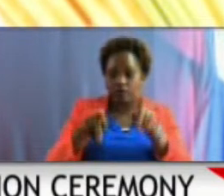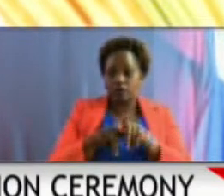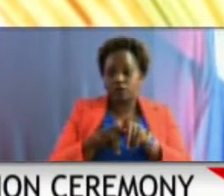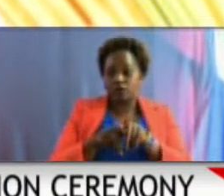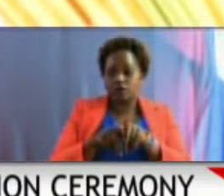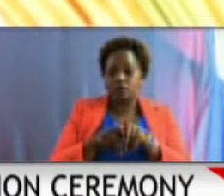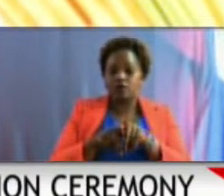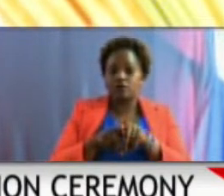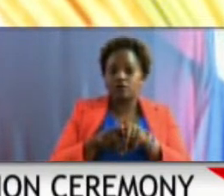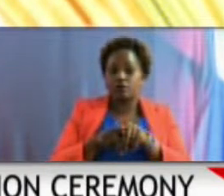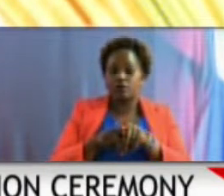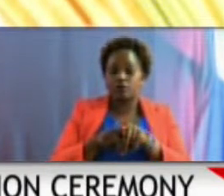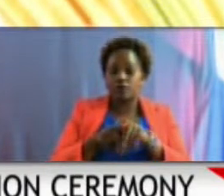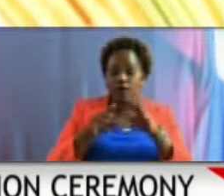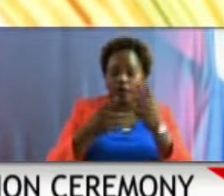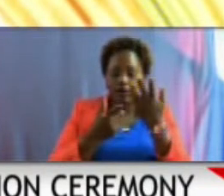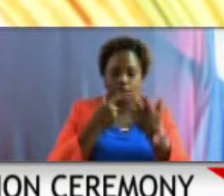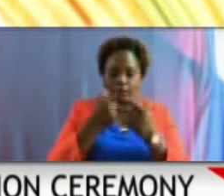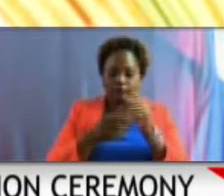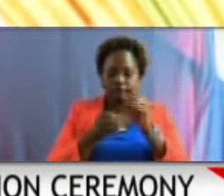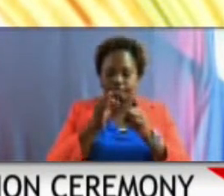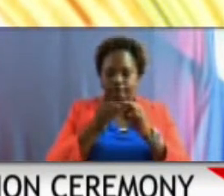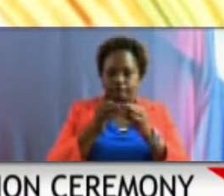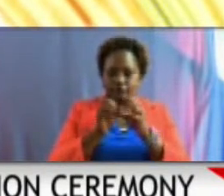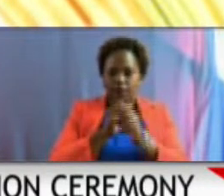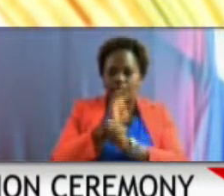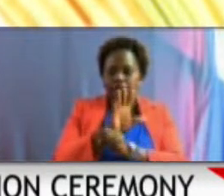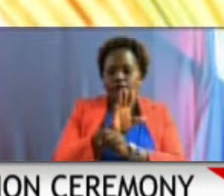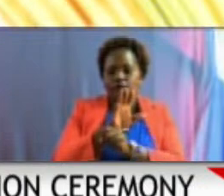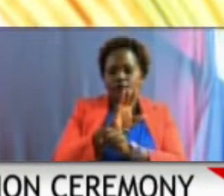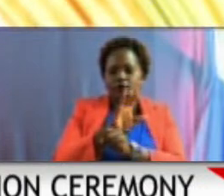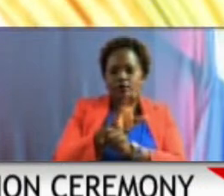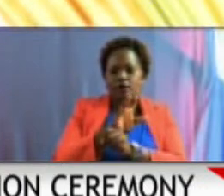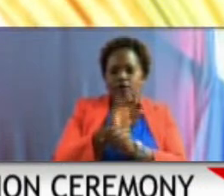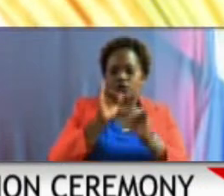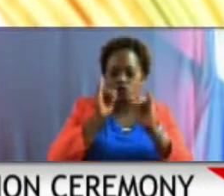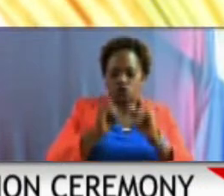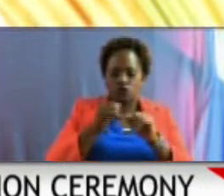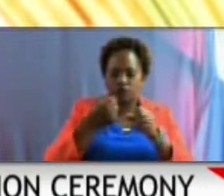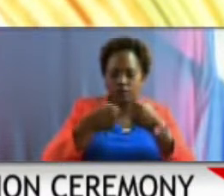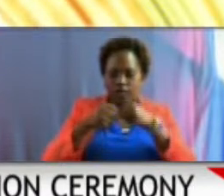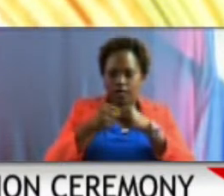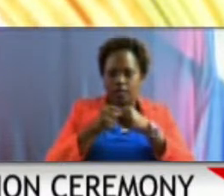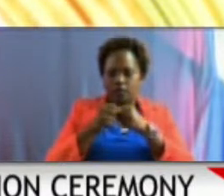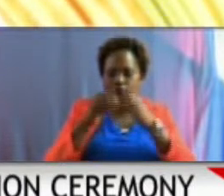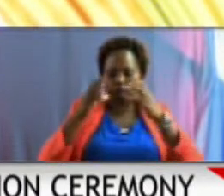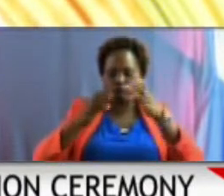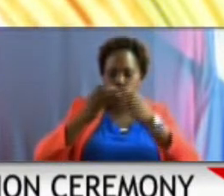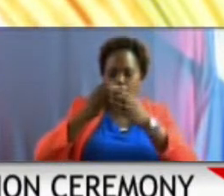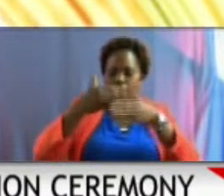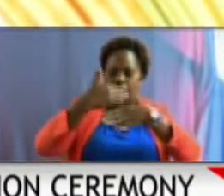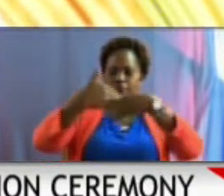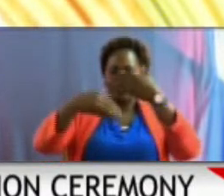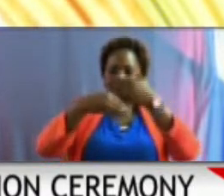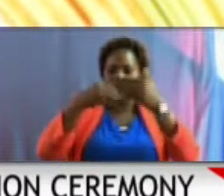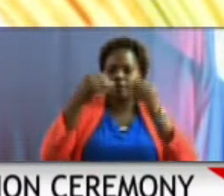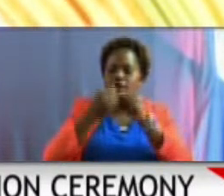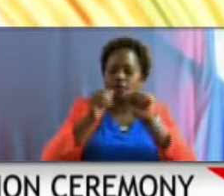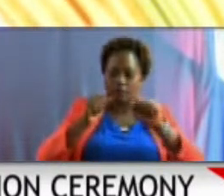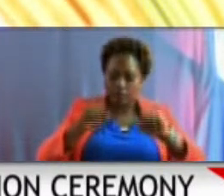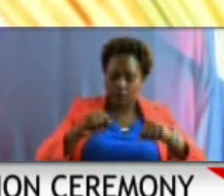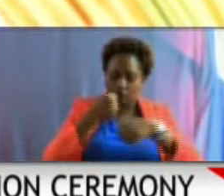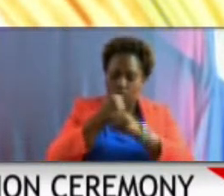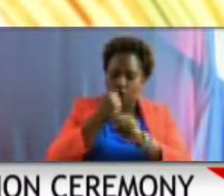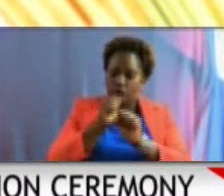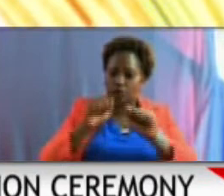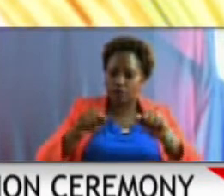established an analytical and imaging laboratory in our new science complex. This has been made possible through